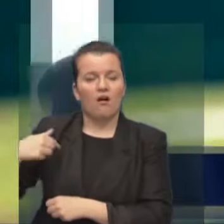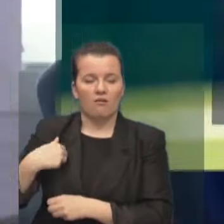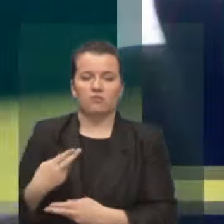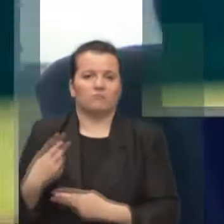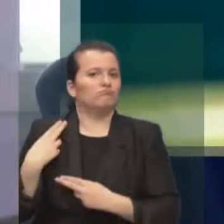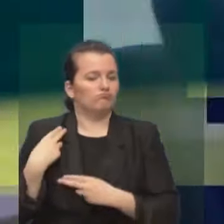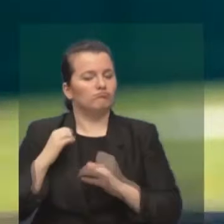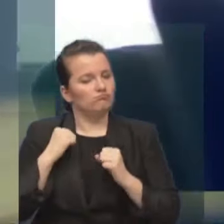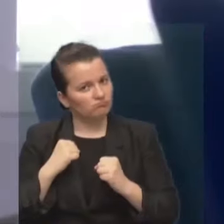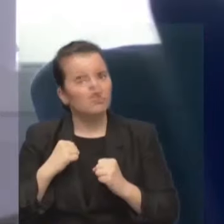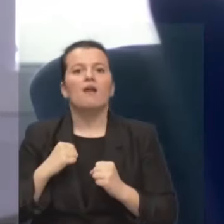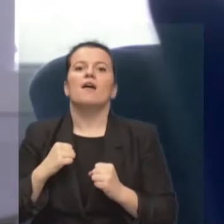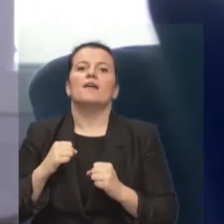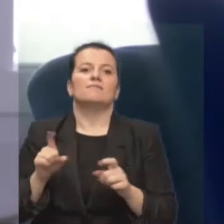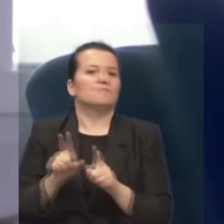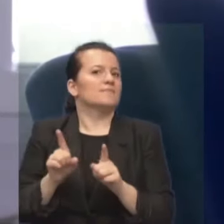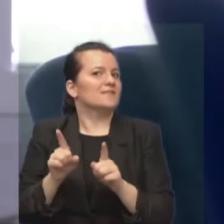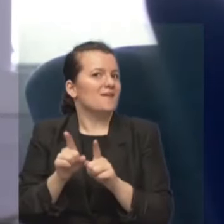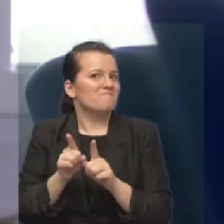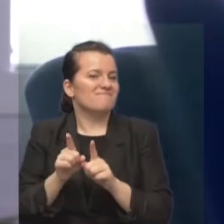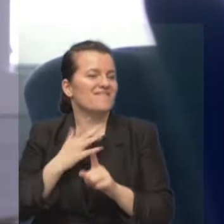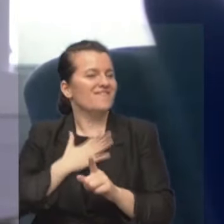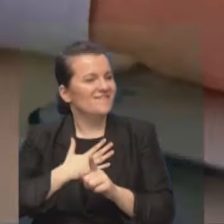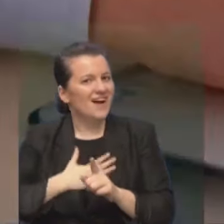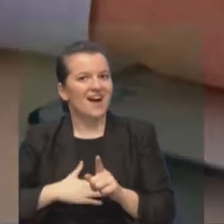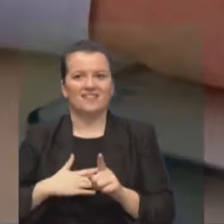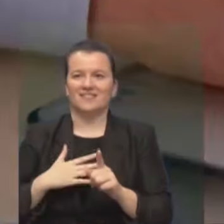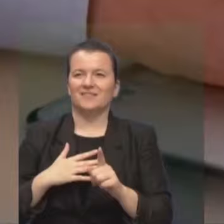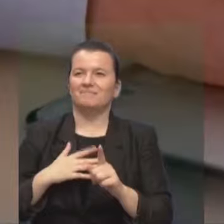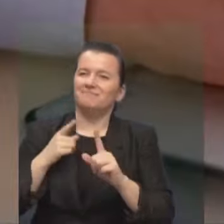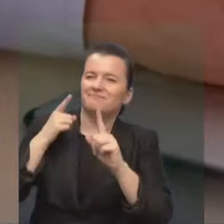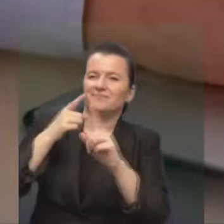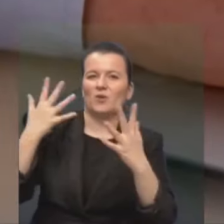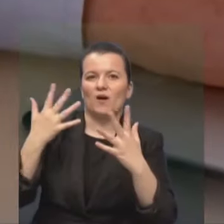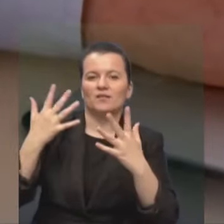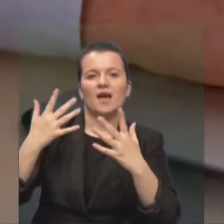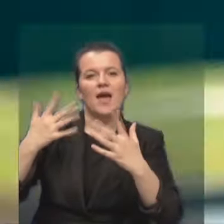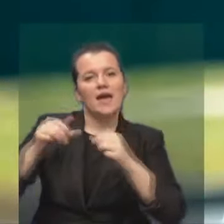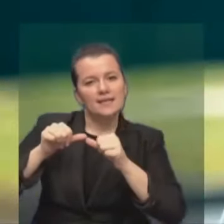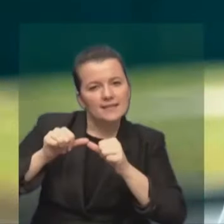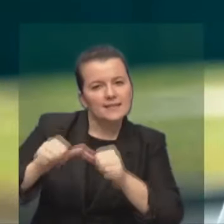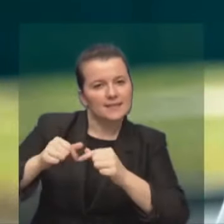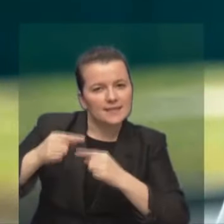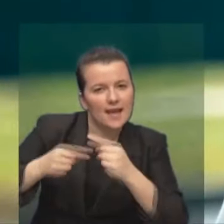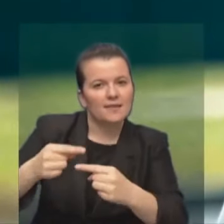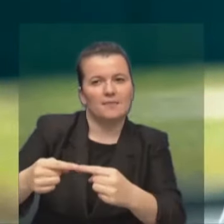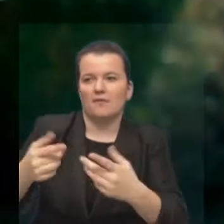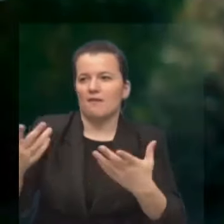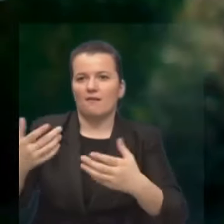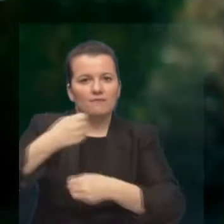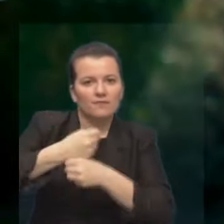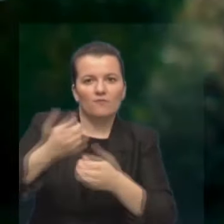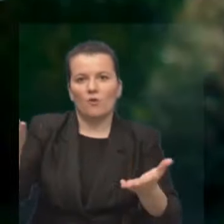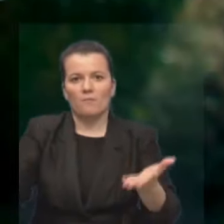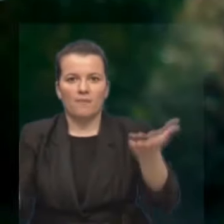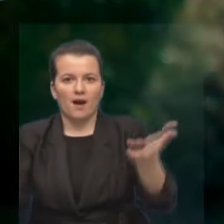to work for sustainable and well-balanced performance, balancing the economic and